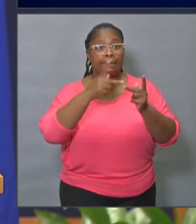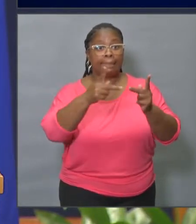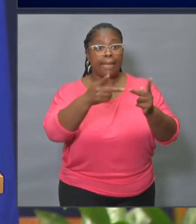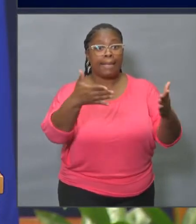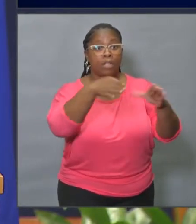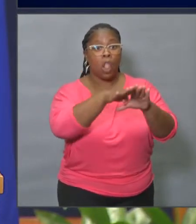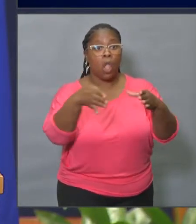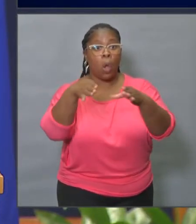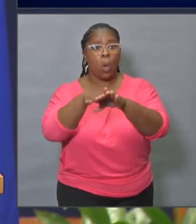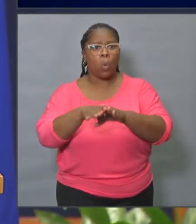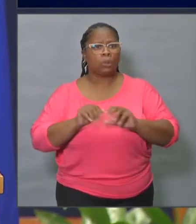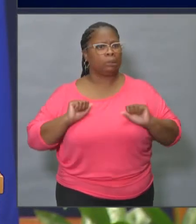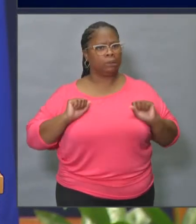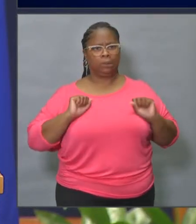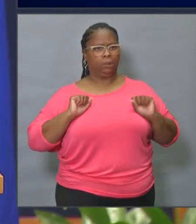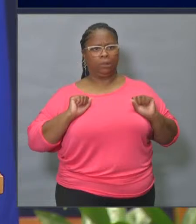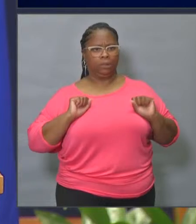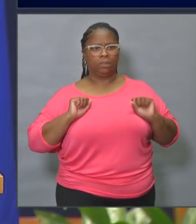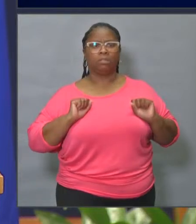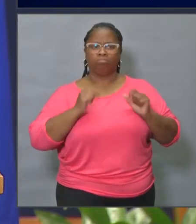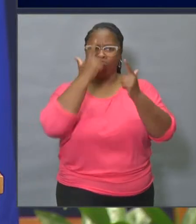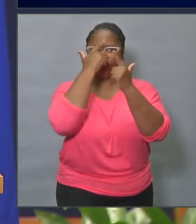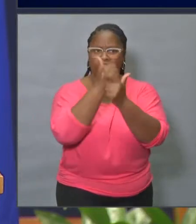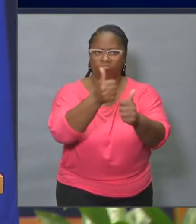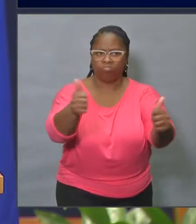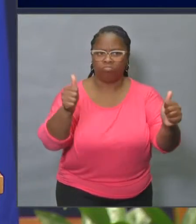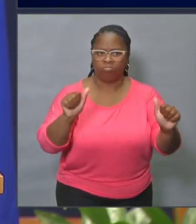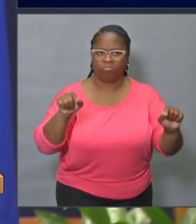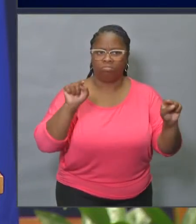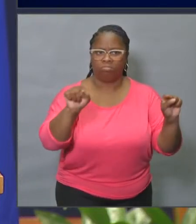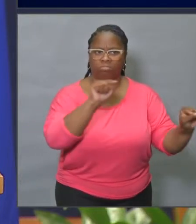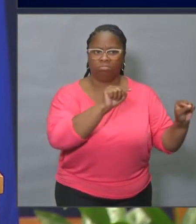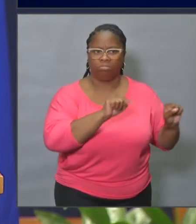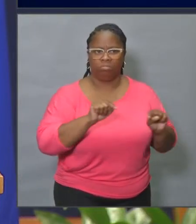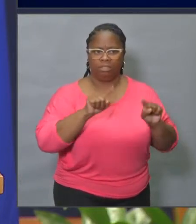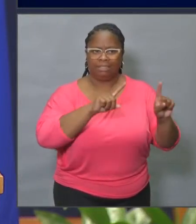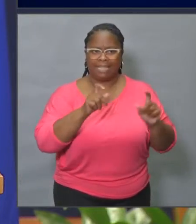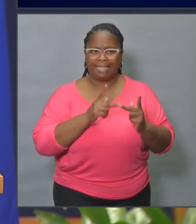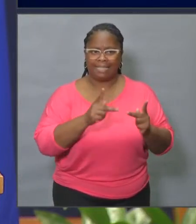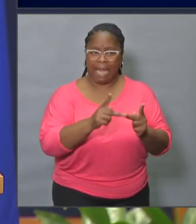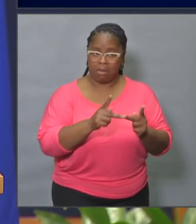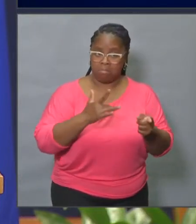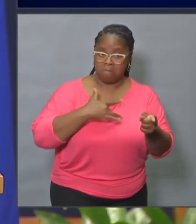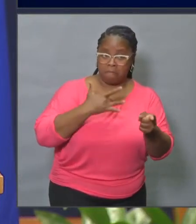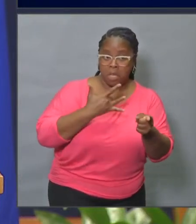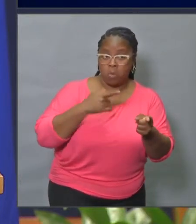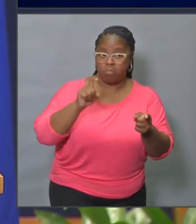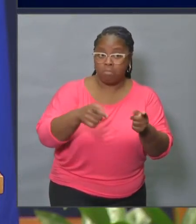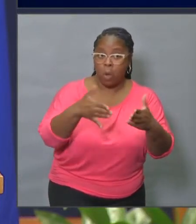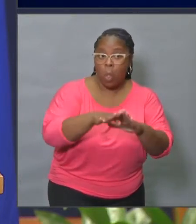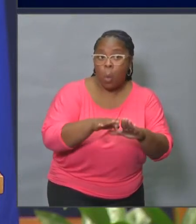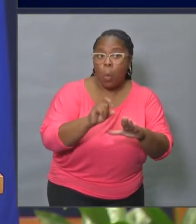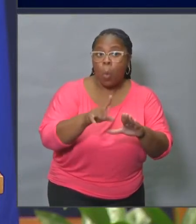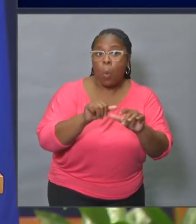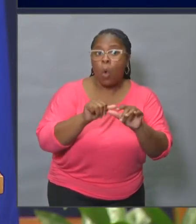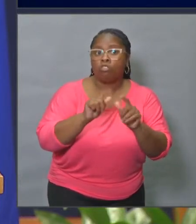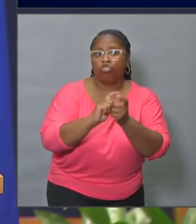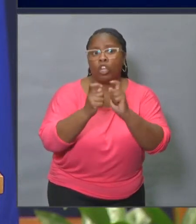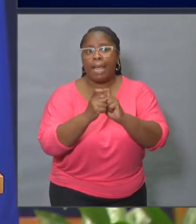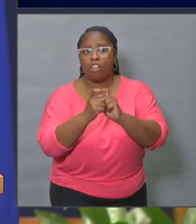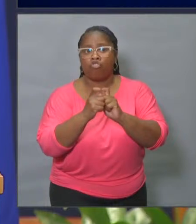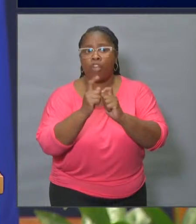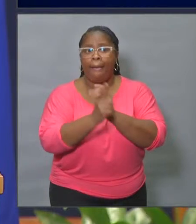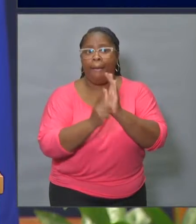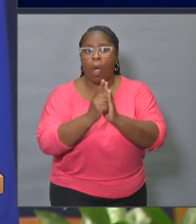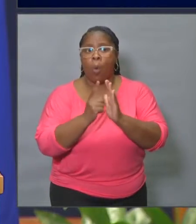we allowed each testing site to make its own decision as to whether or not they felt like they needed to close or adjust their hours and